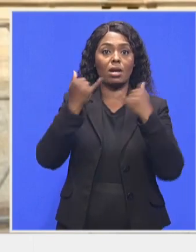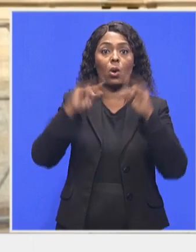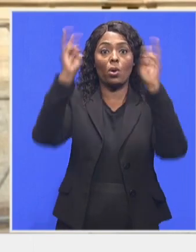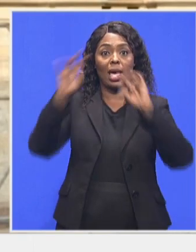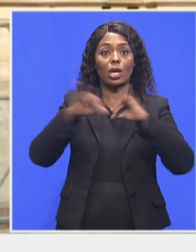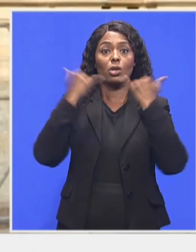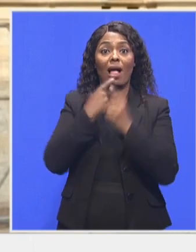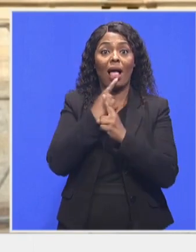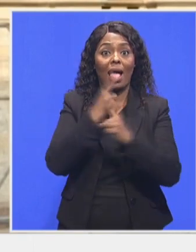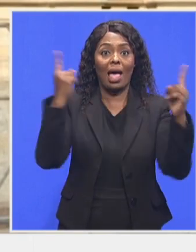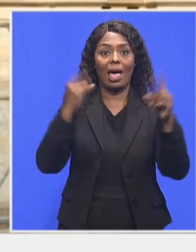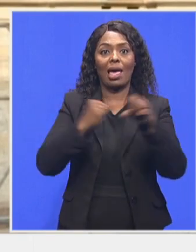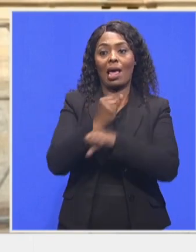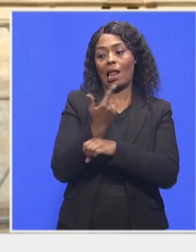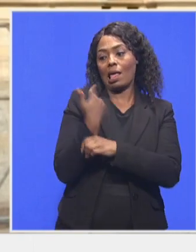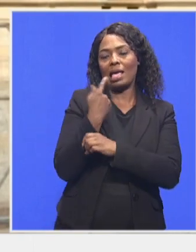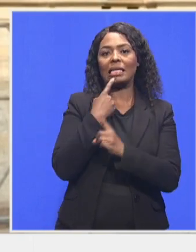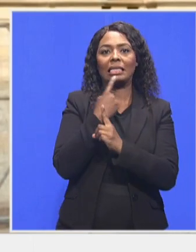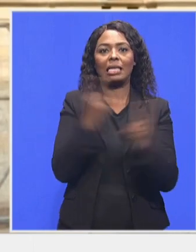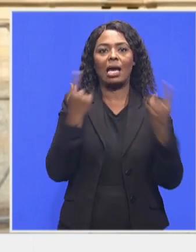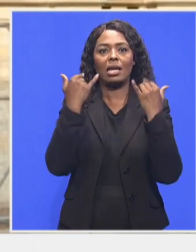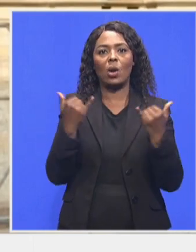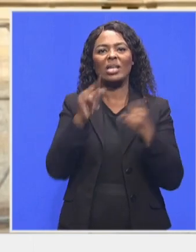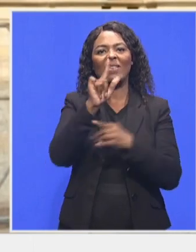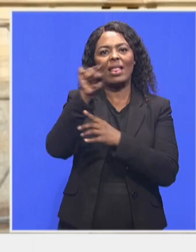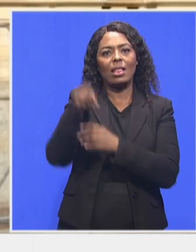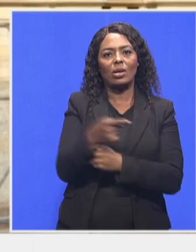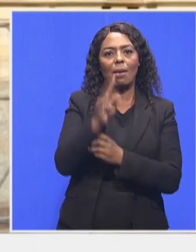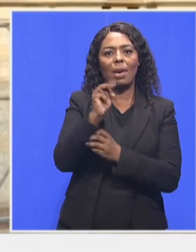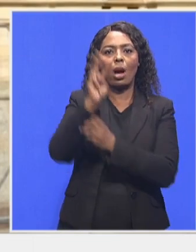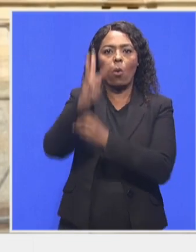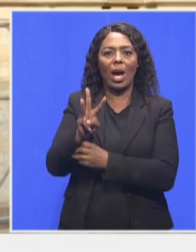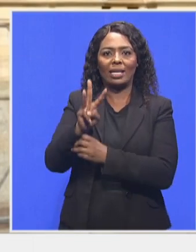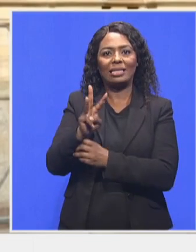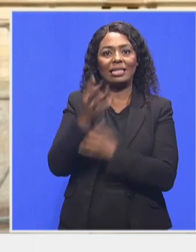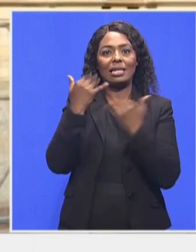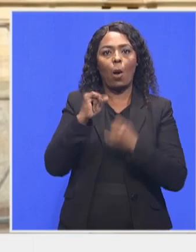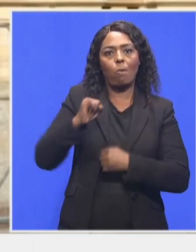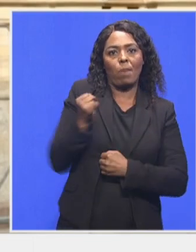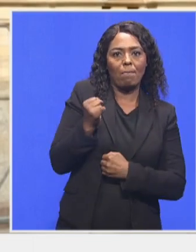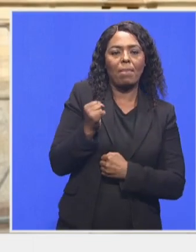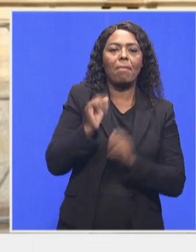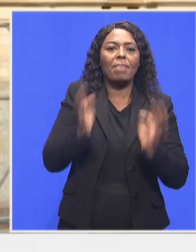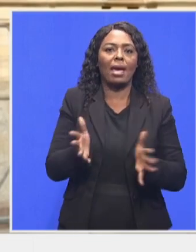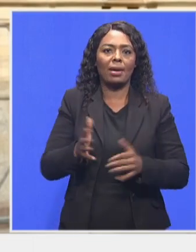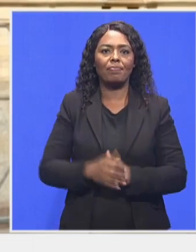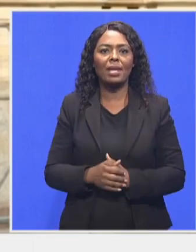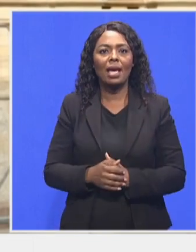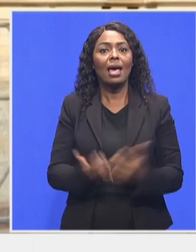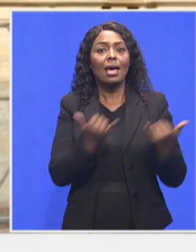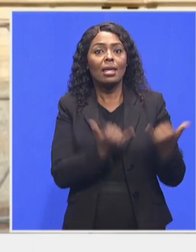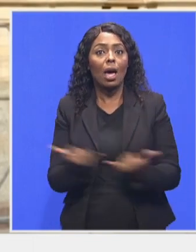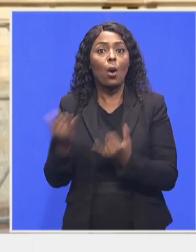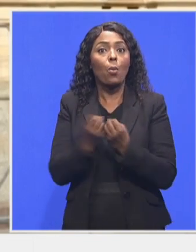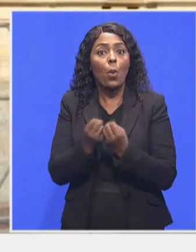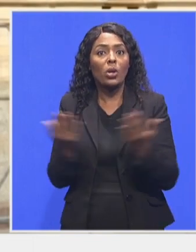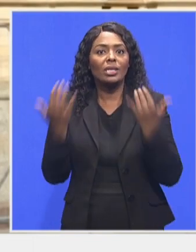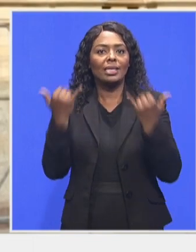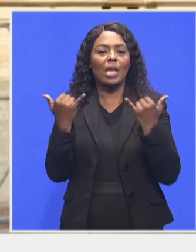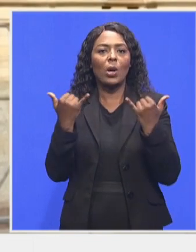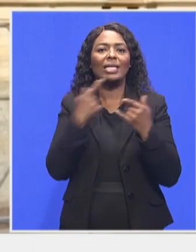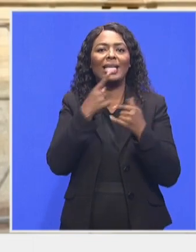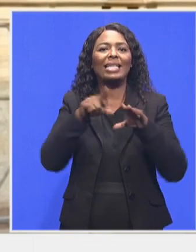earlier indicating that there's a 7,000 megawatt gap currently, which basically means that we are at